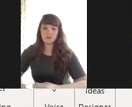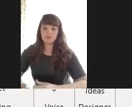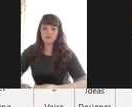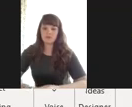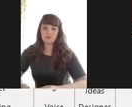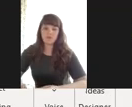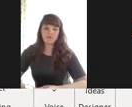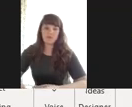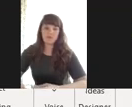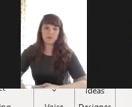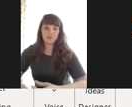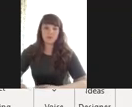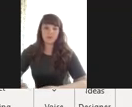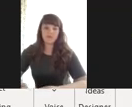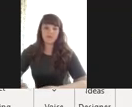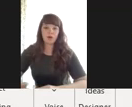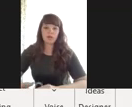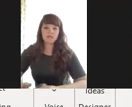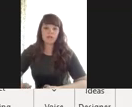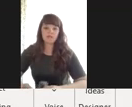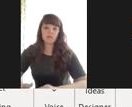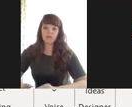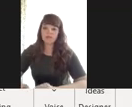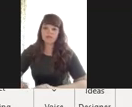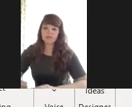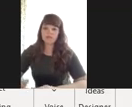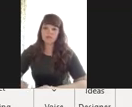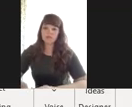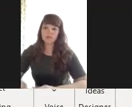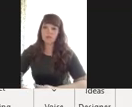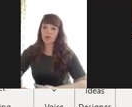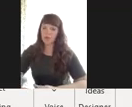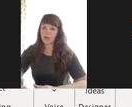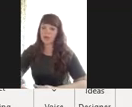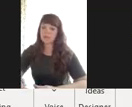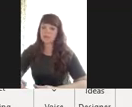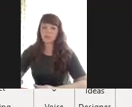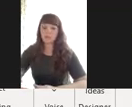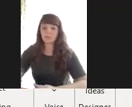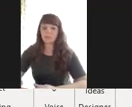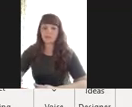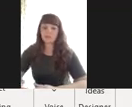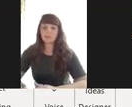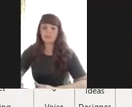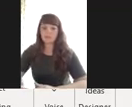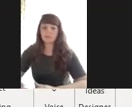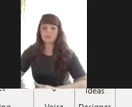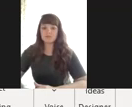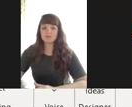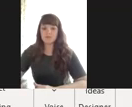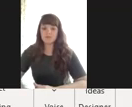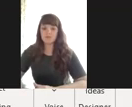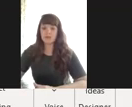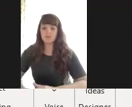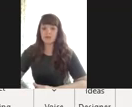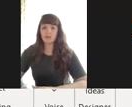Okay. 7. For one will hardly die for a righteous man, though perhaps for the good man, someone would dare